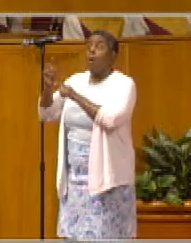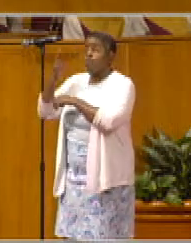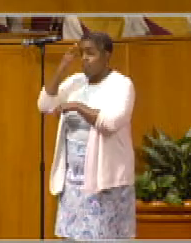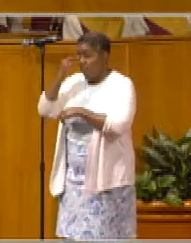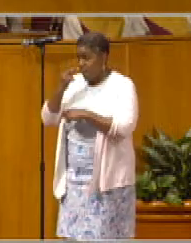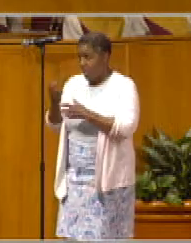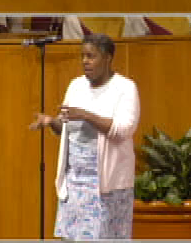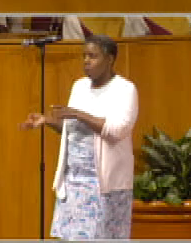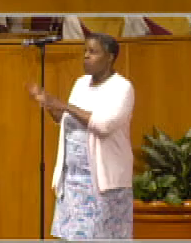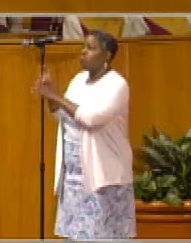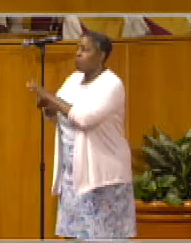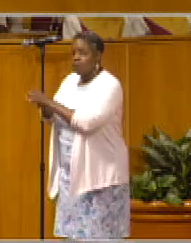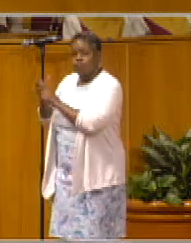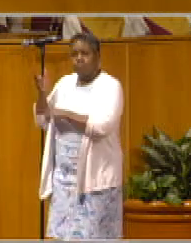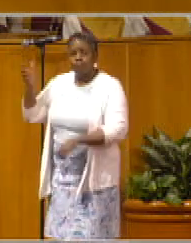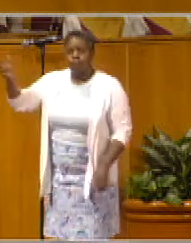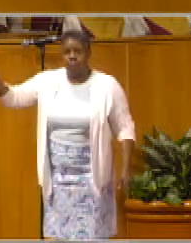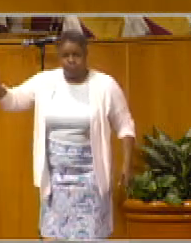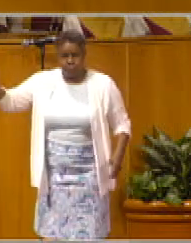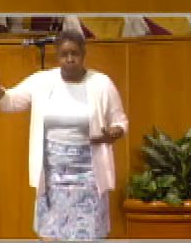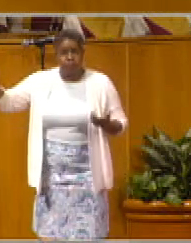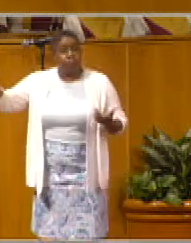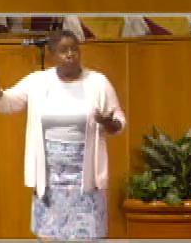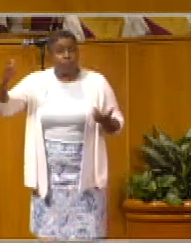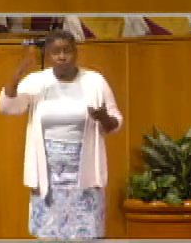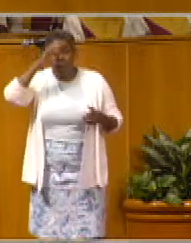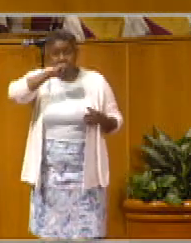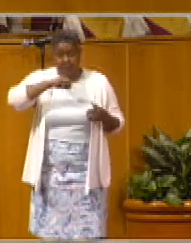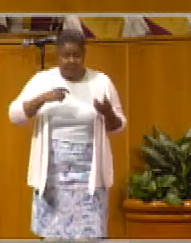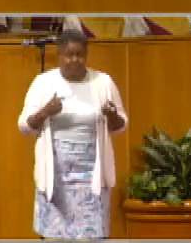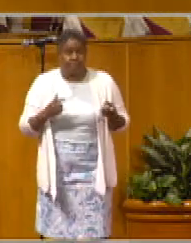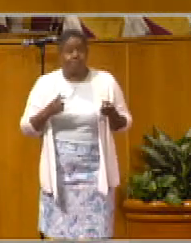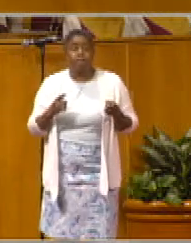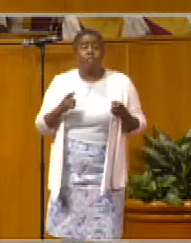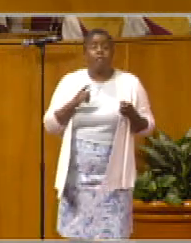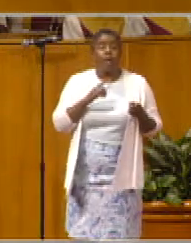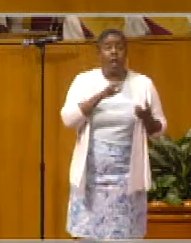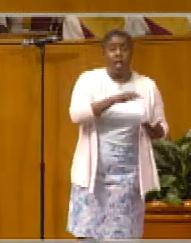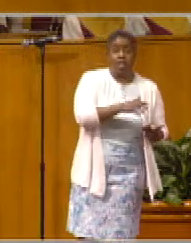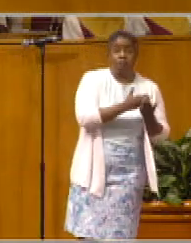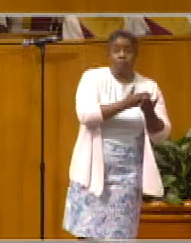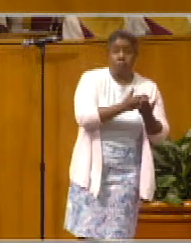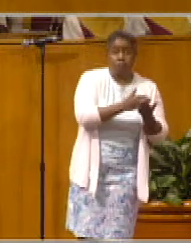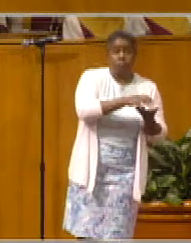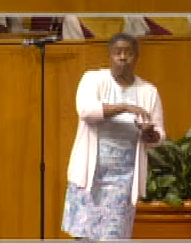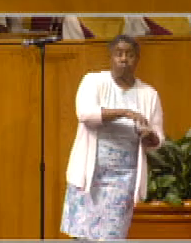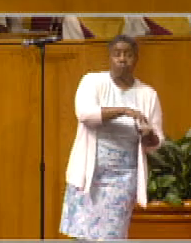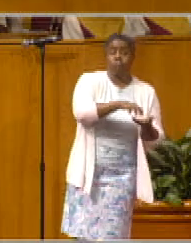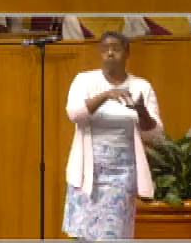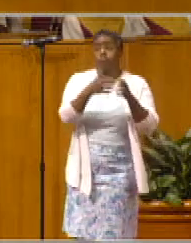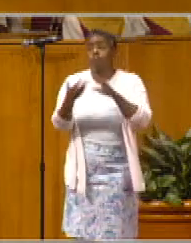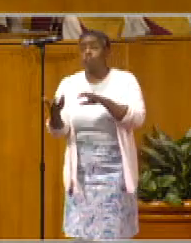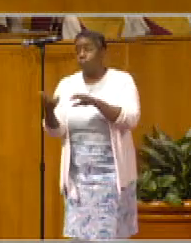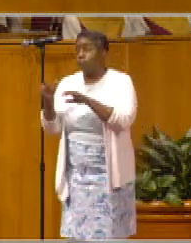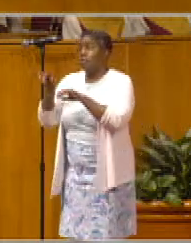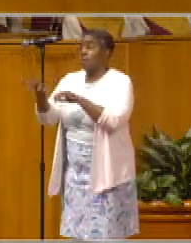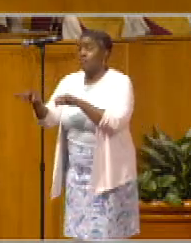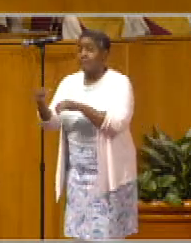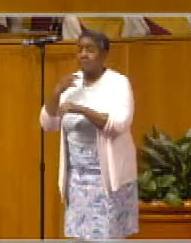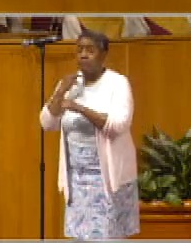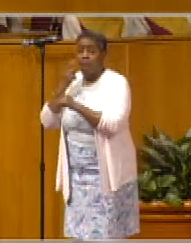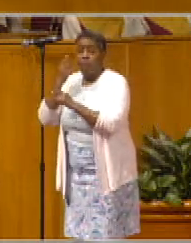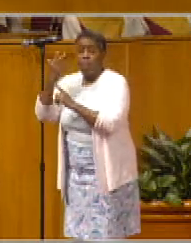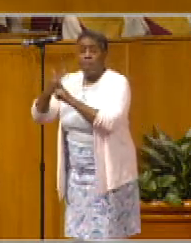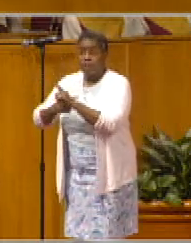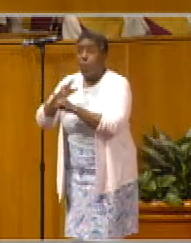they got on. Okay, you missed it. They're shipwrecked for 3 months. And when winter is